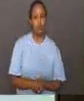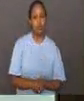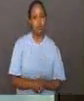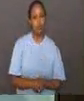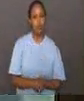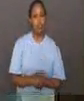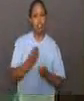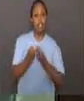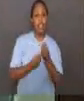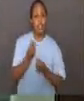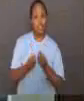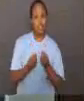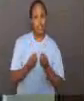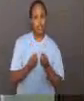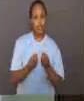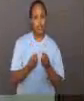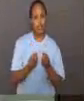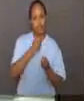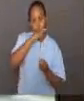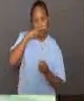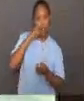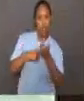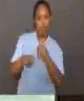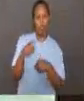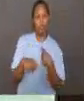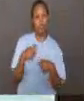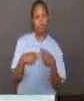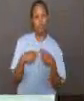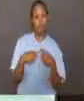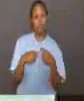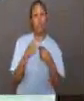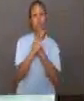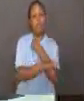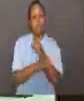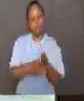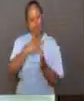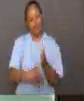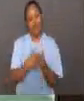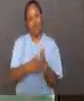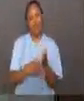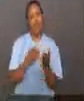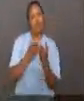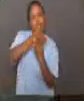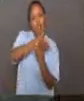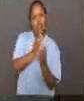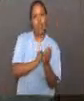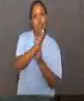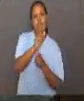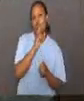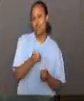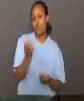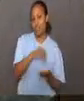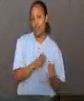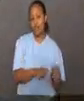When traffickers try to bring drugs across national borders, they also